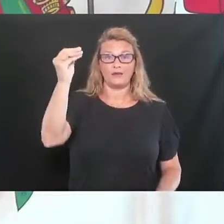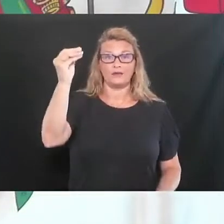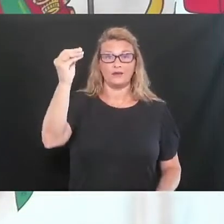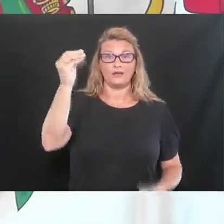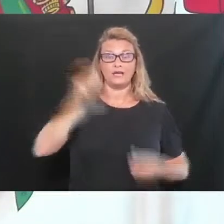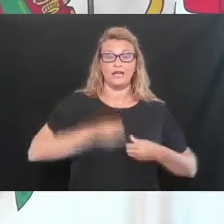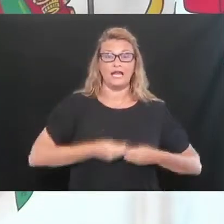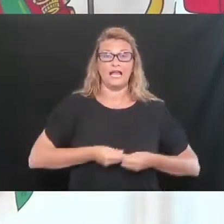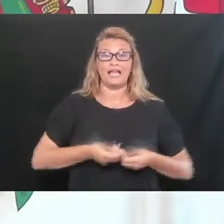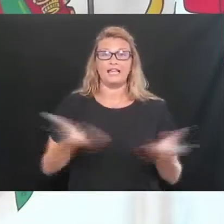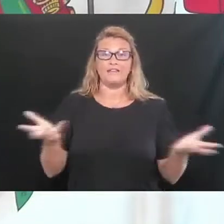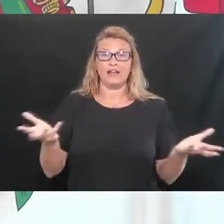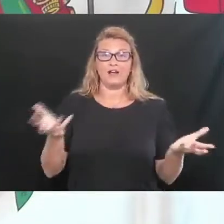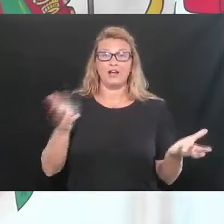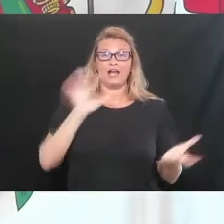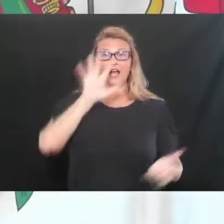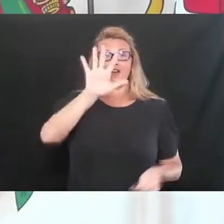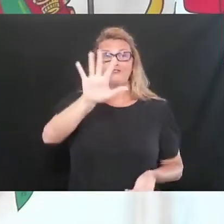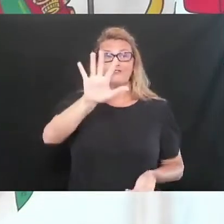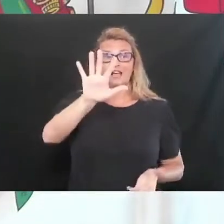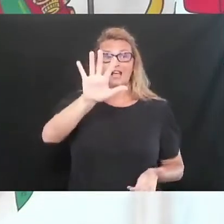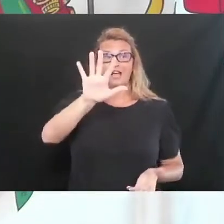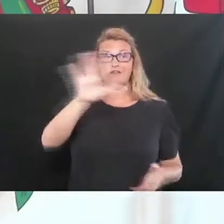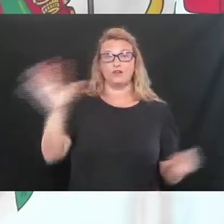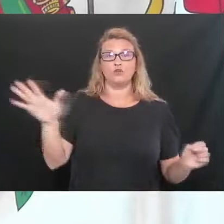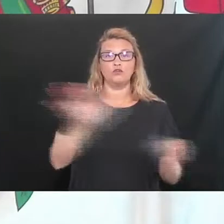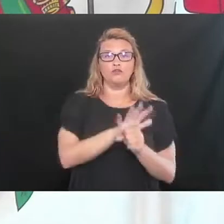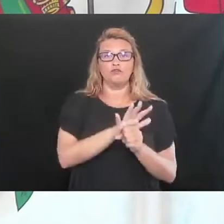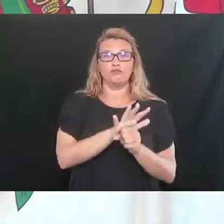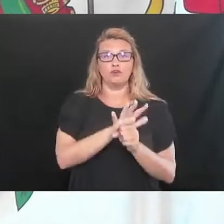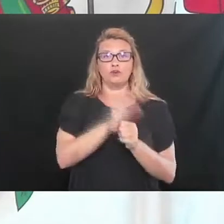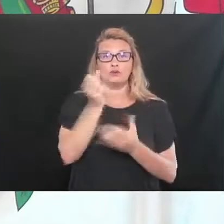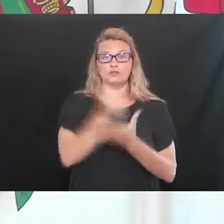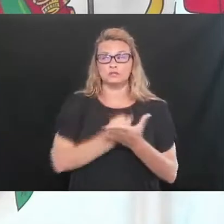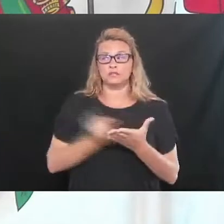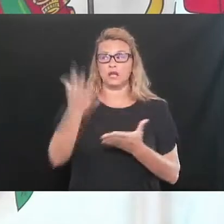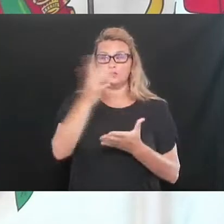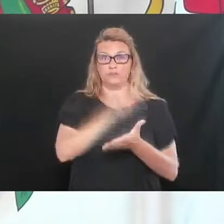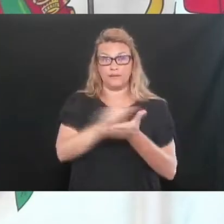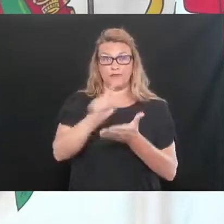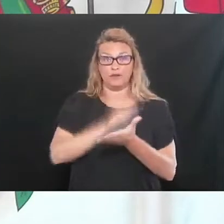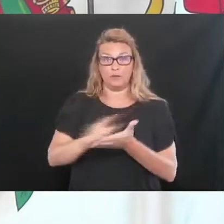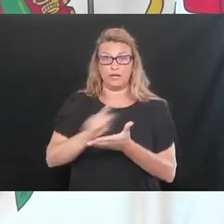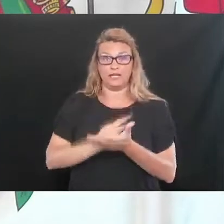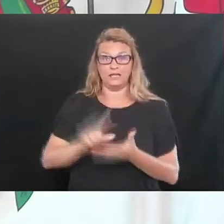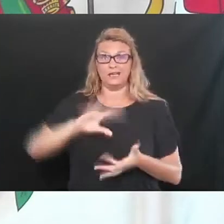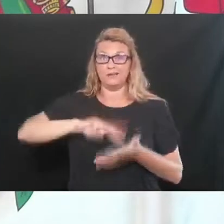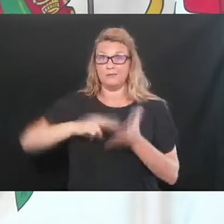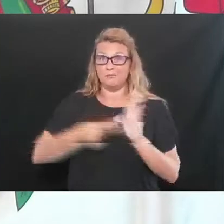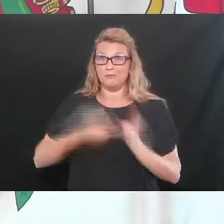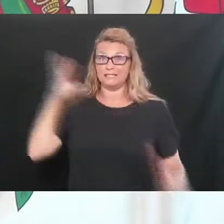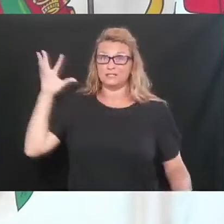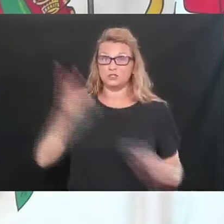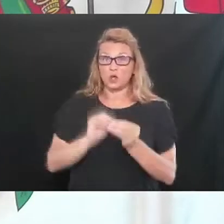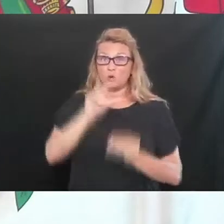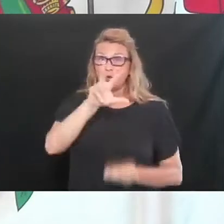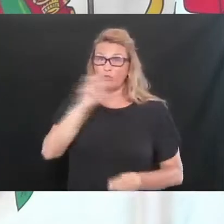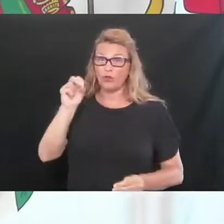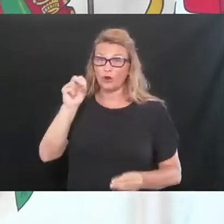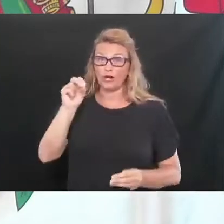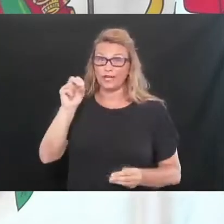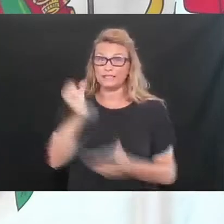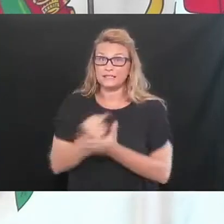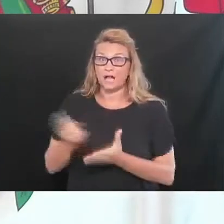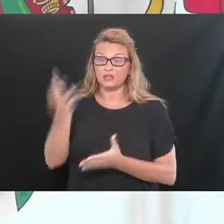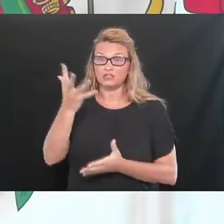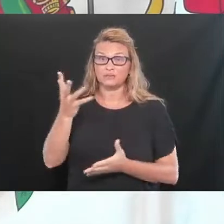give 5 full scholarships per week, 30 total, to any higher education